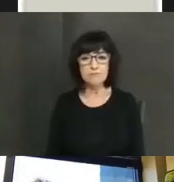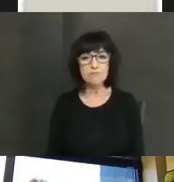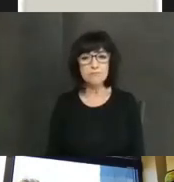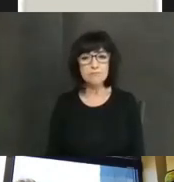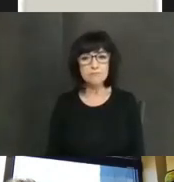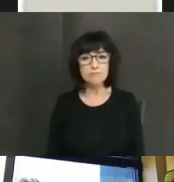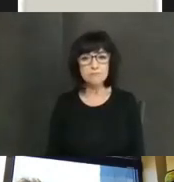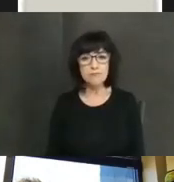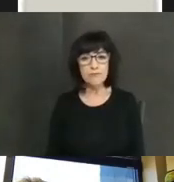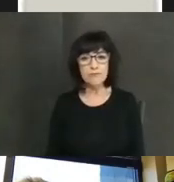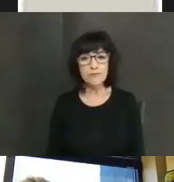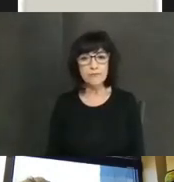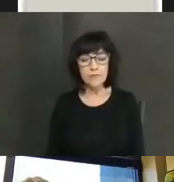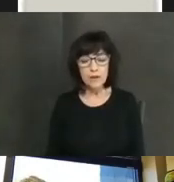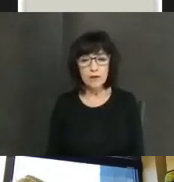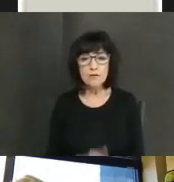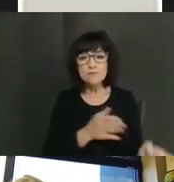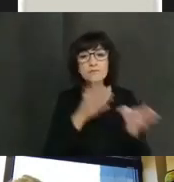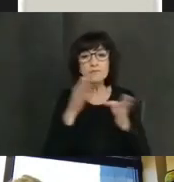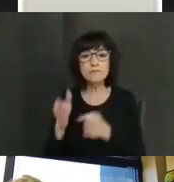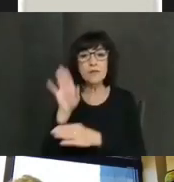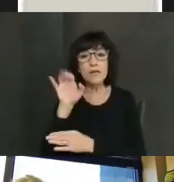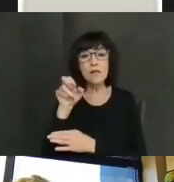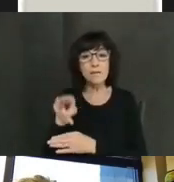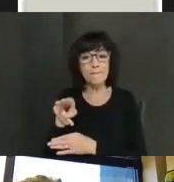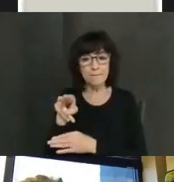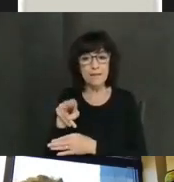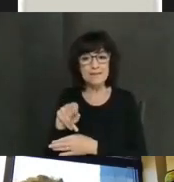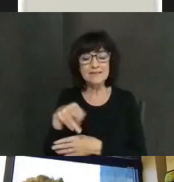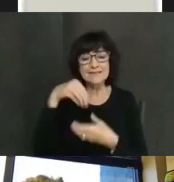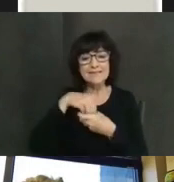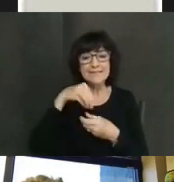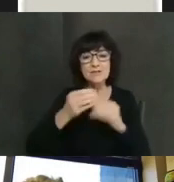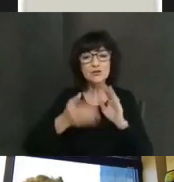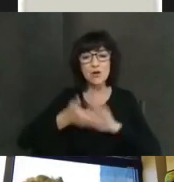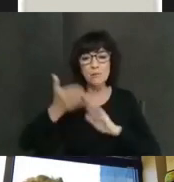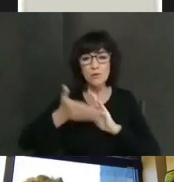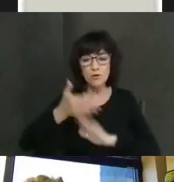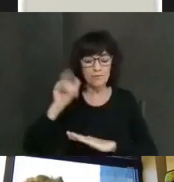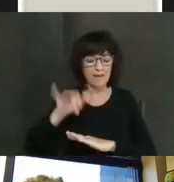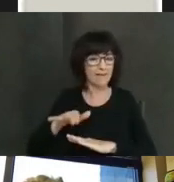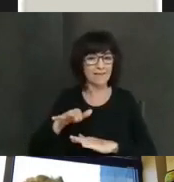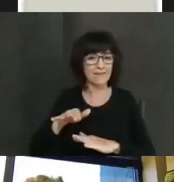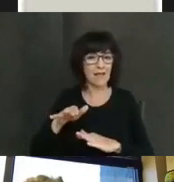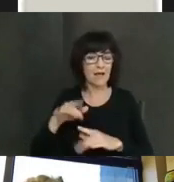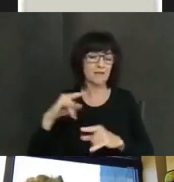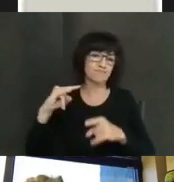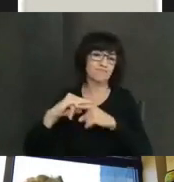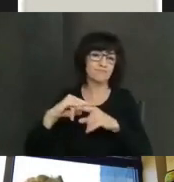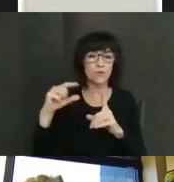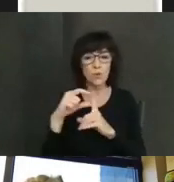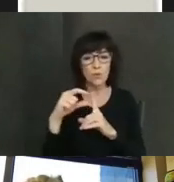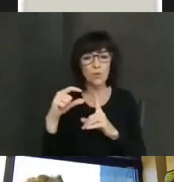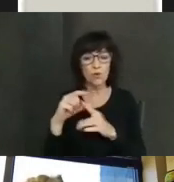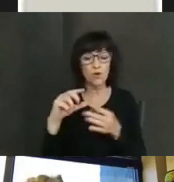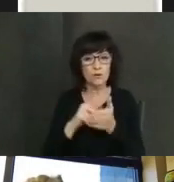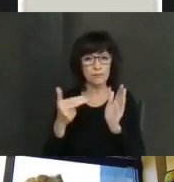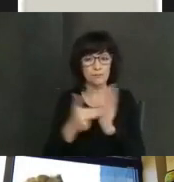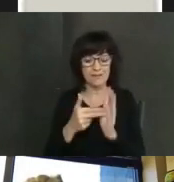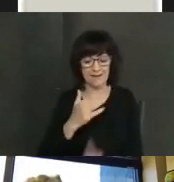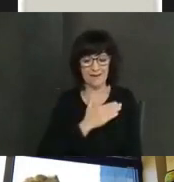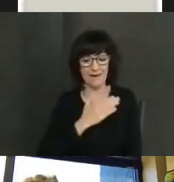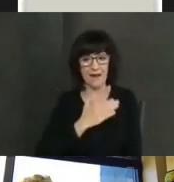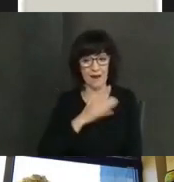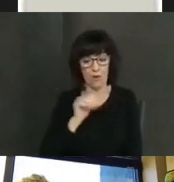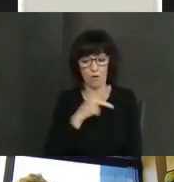in. Ben alluded to interoperability. It's just a fancy word that means our app,